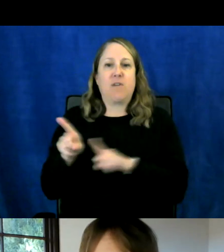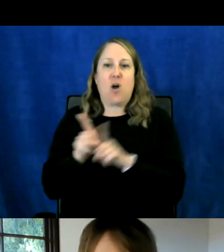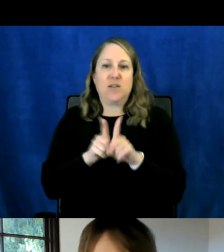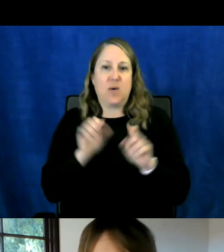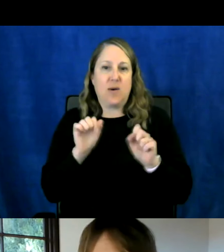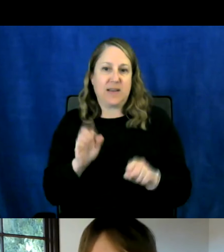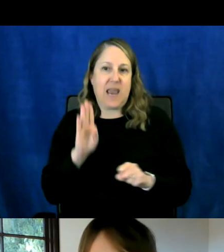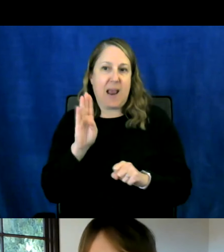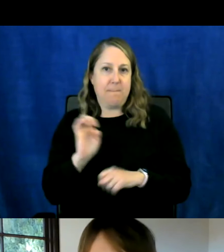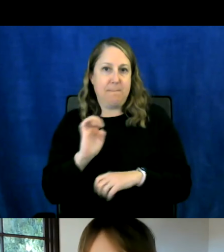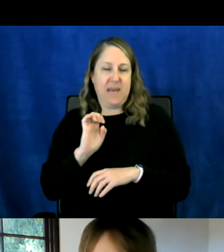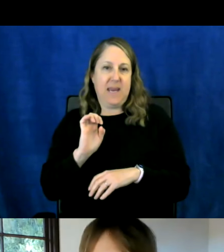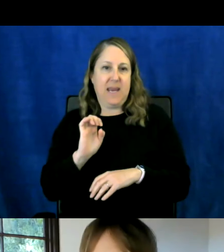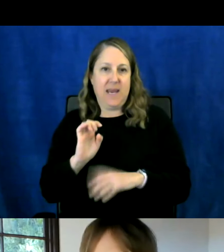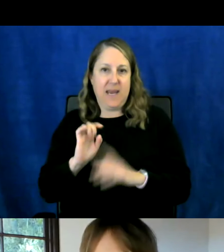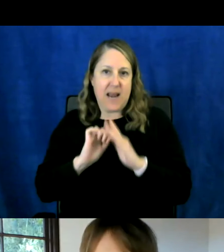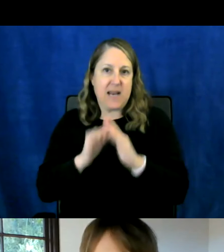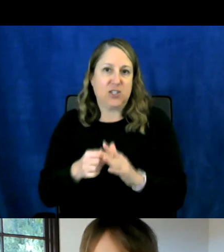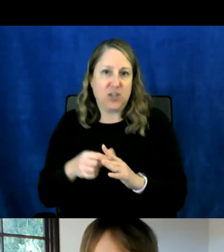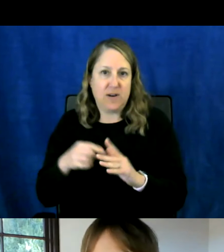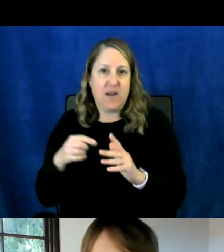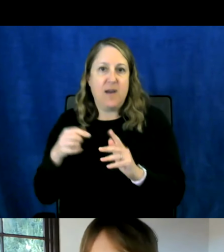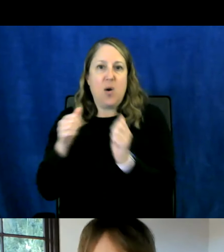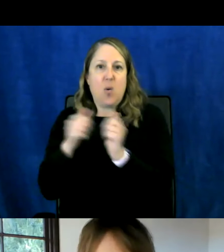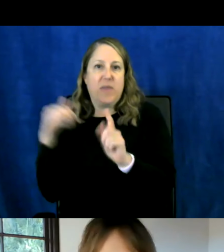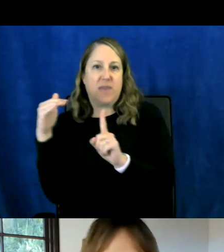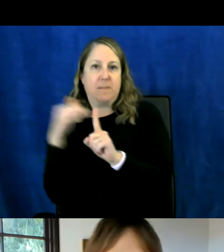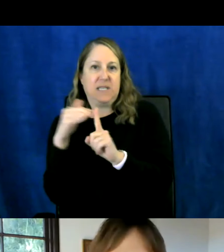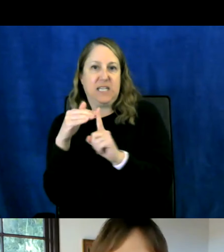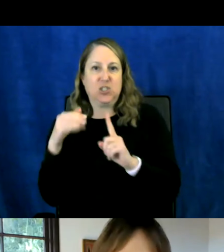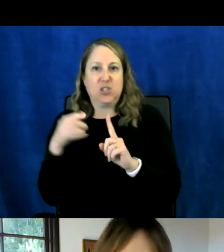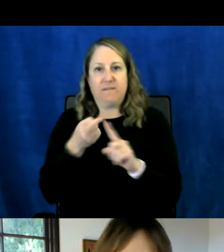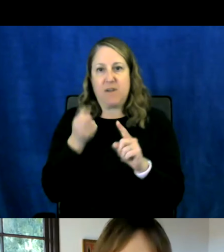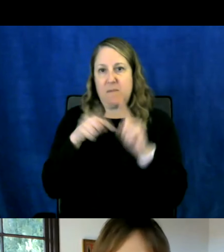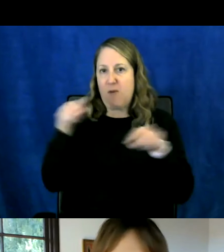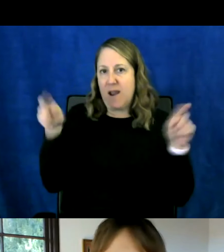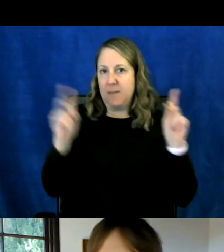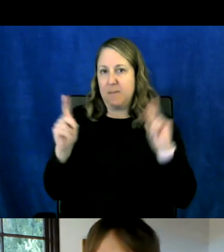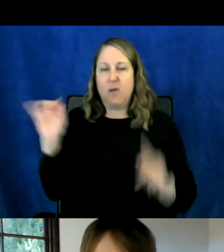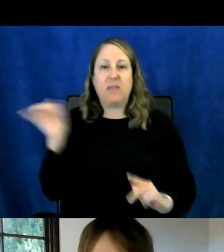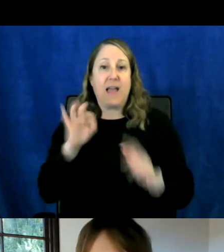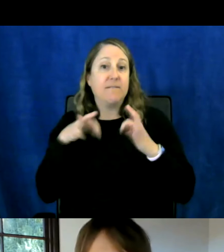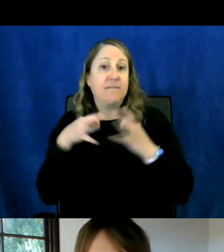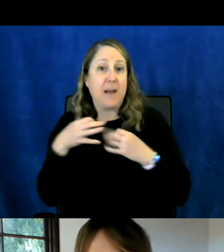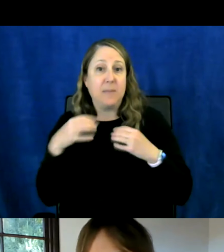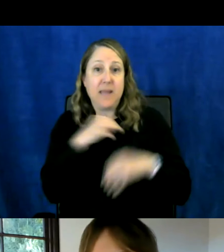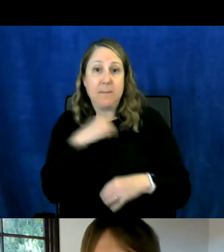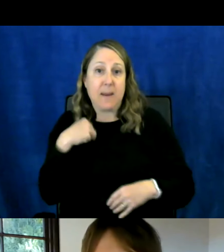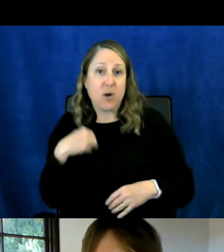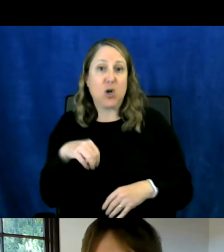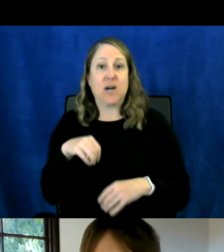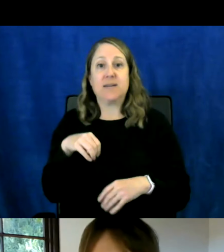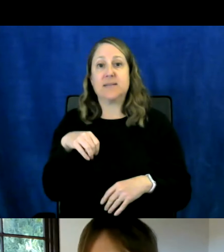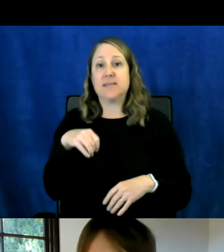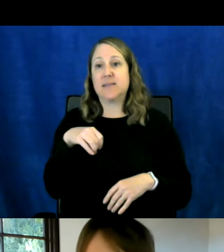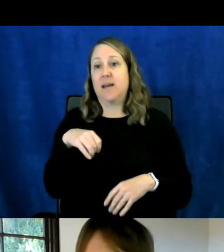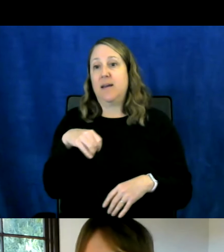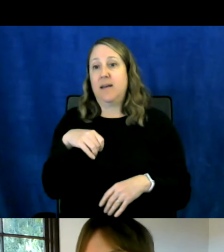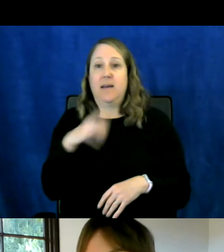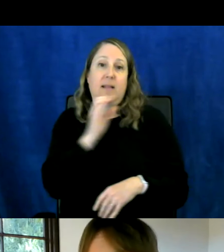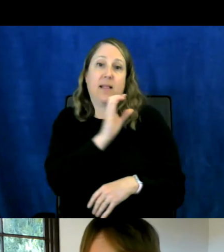by a petition to the court from a variety of individuals. It could include family members, clinicians, and